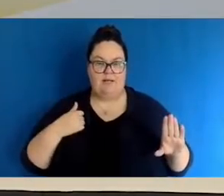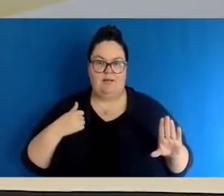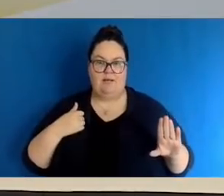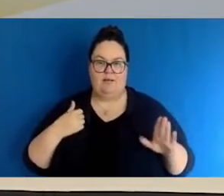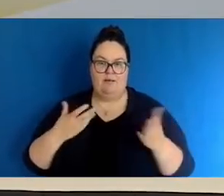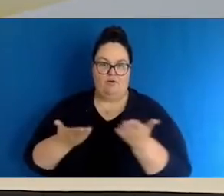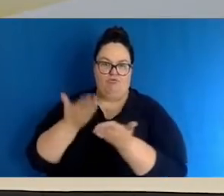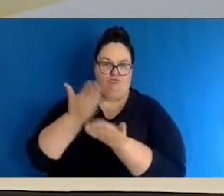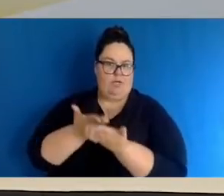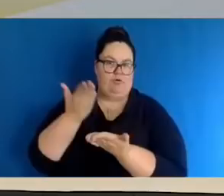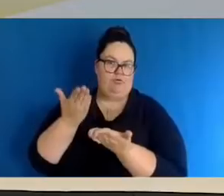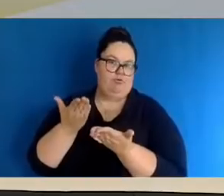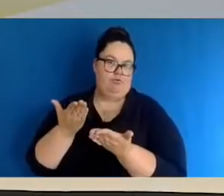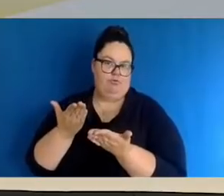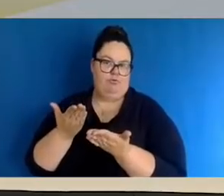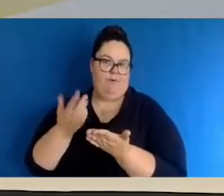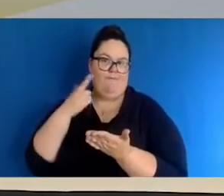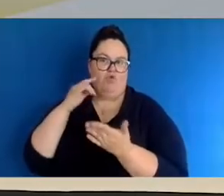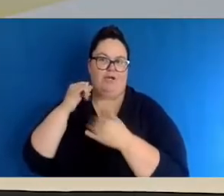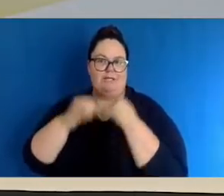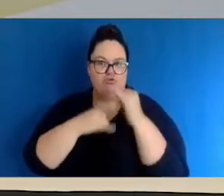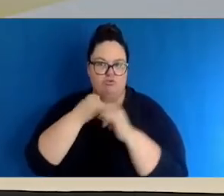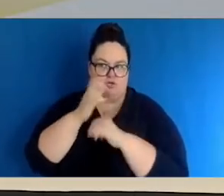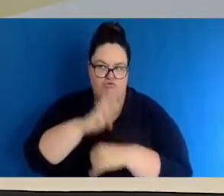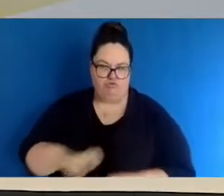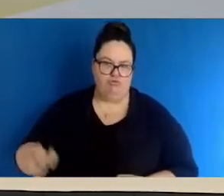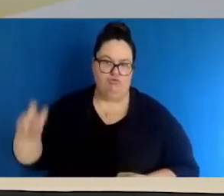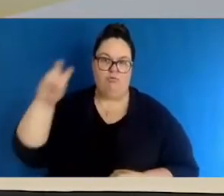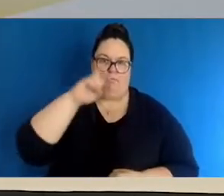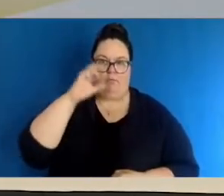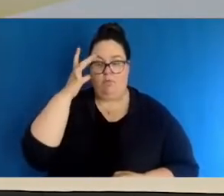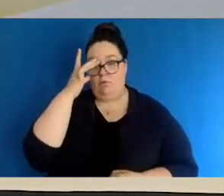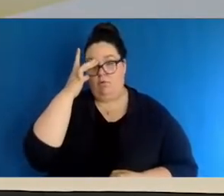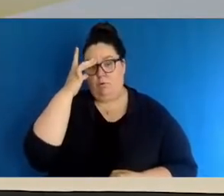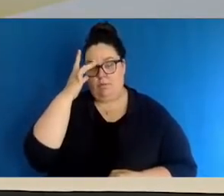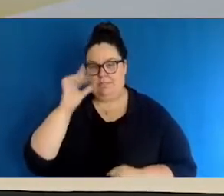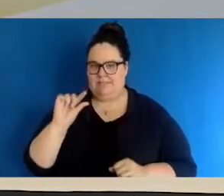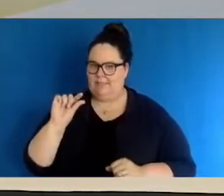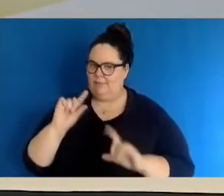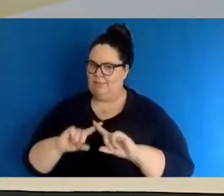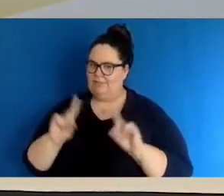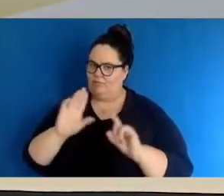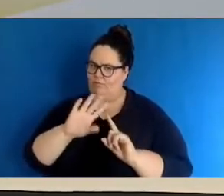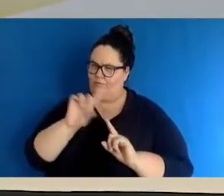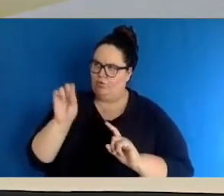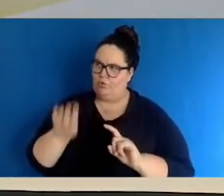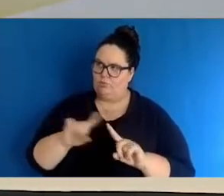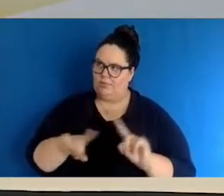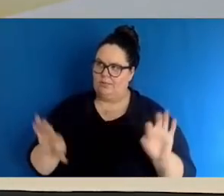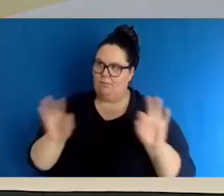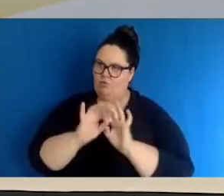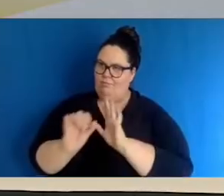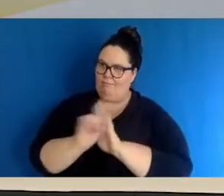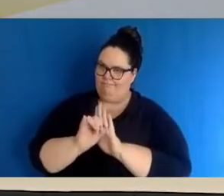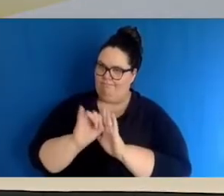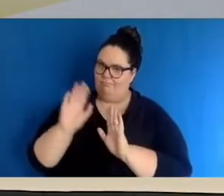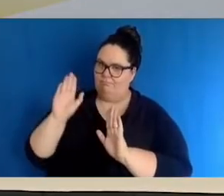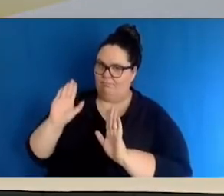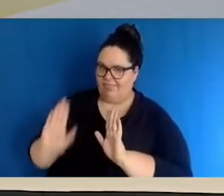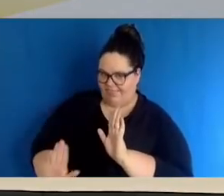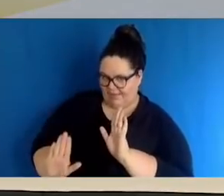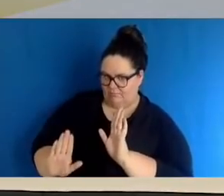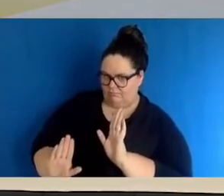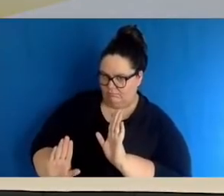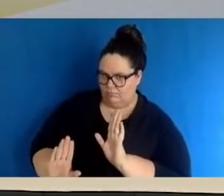or vaccine passport for international travel. And that is a little bit different than your question, but I think it's important to identify that we